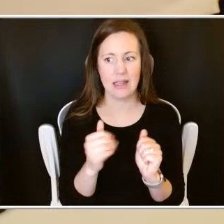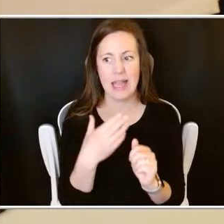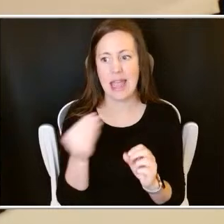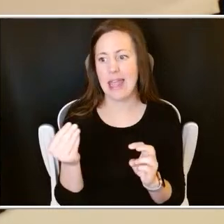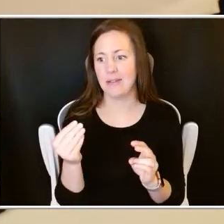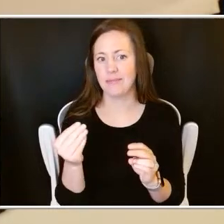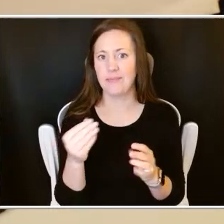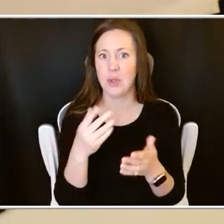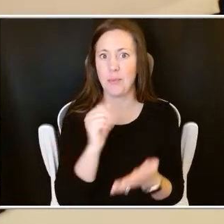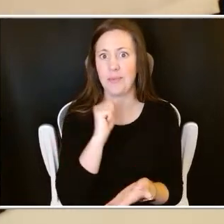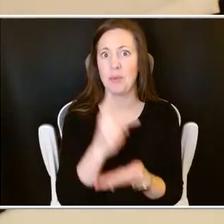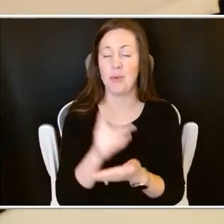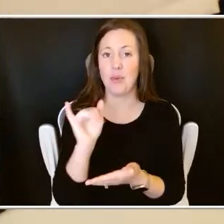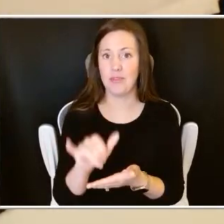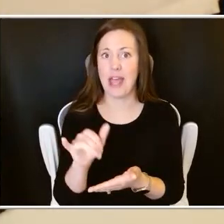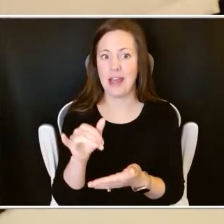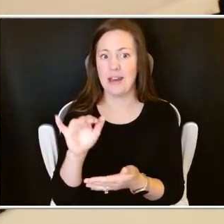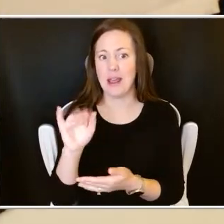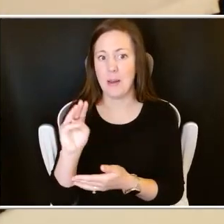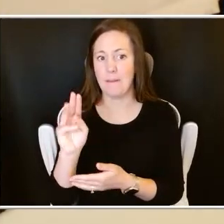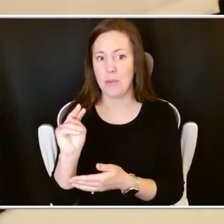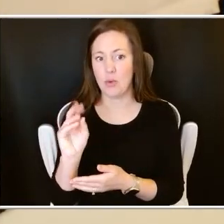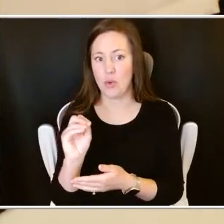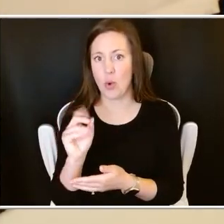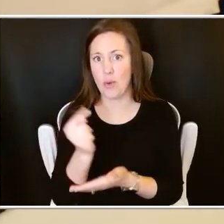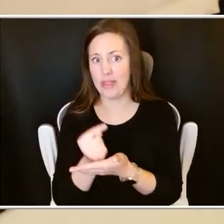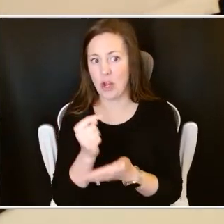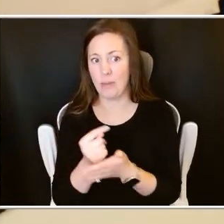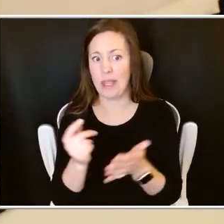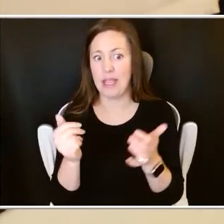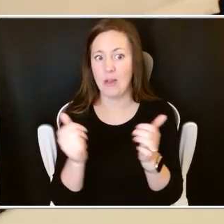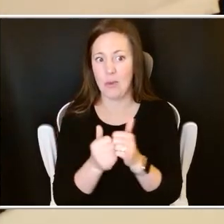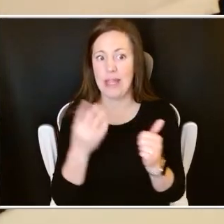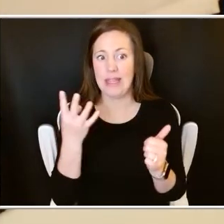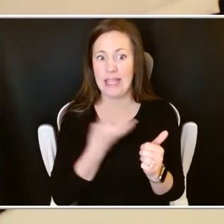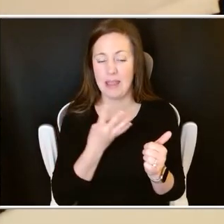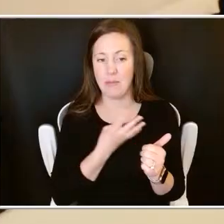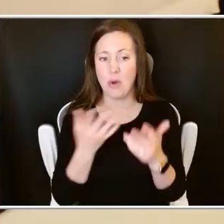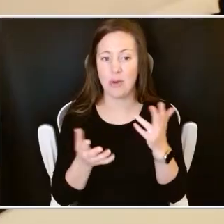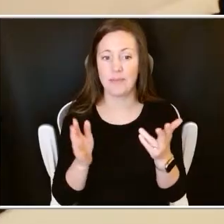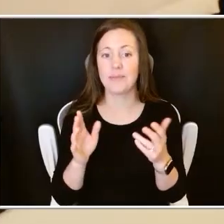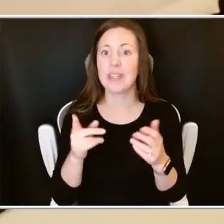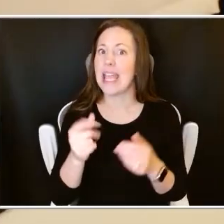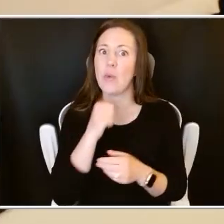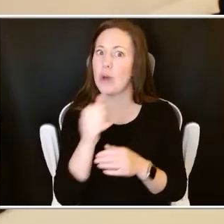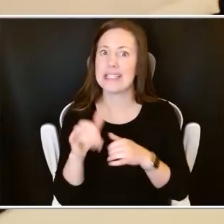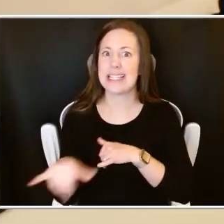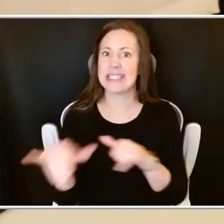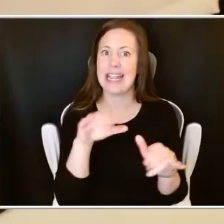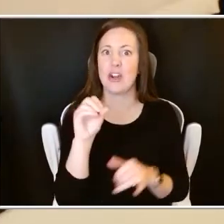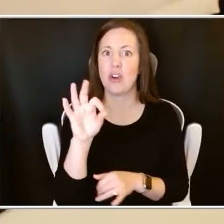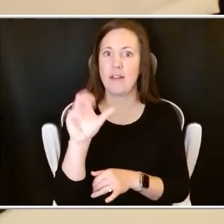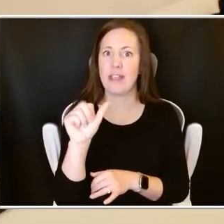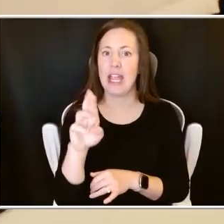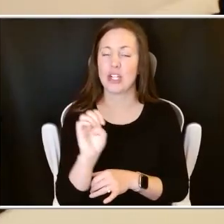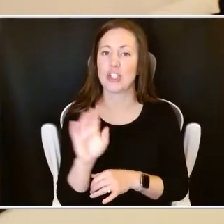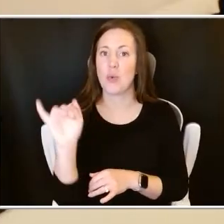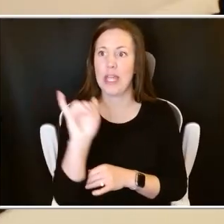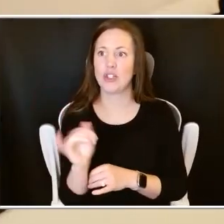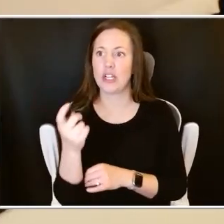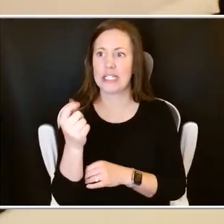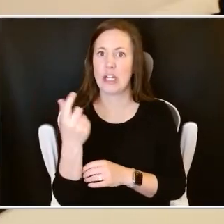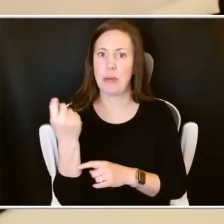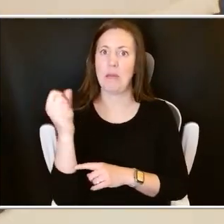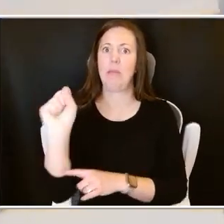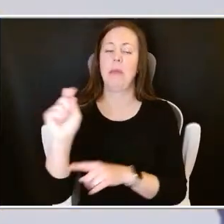immunotherapy approved with her chemo. It wasn't standard of care, so insurance gave us a little bit of trouble. So the